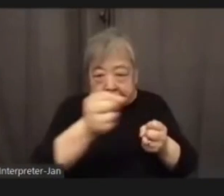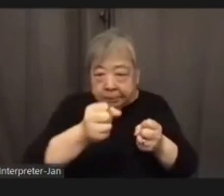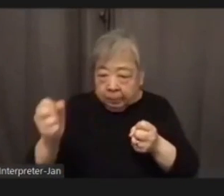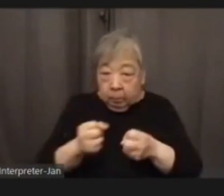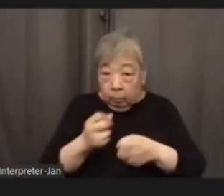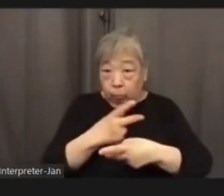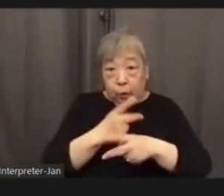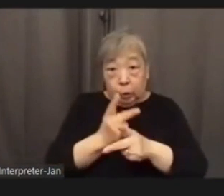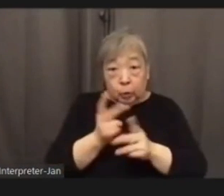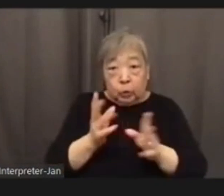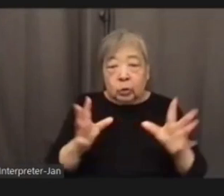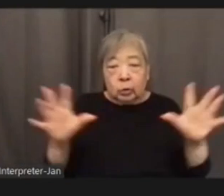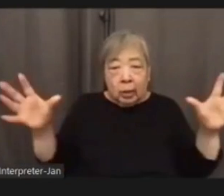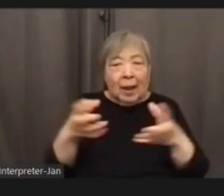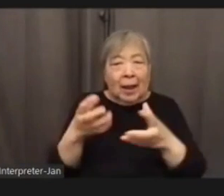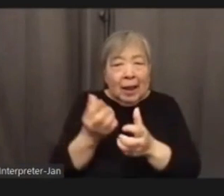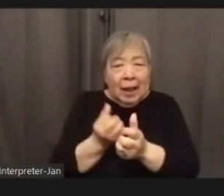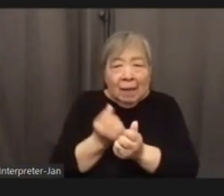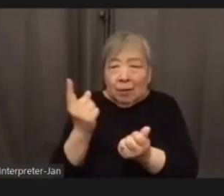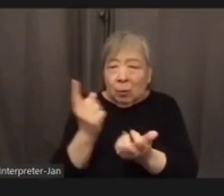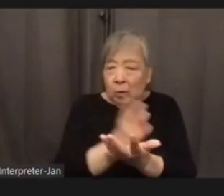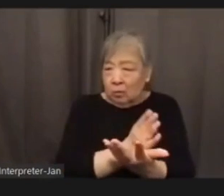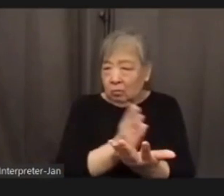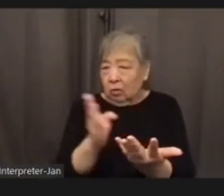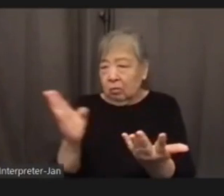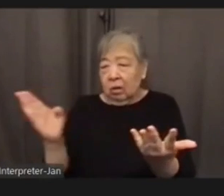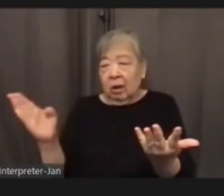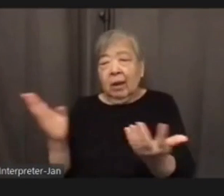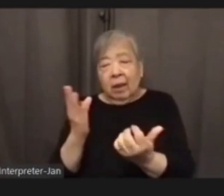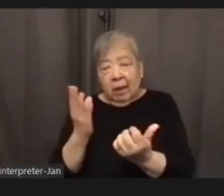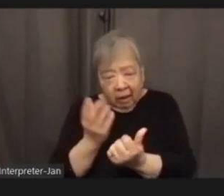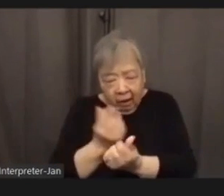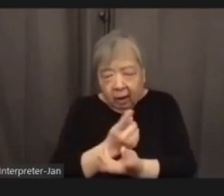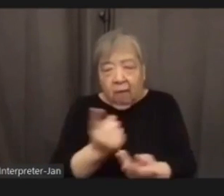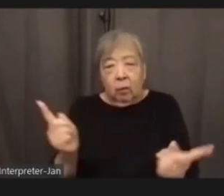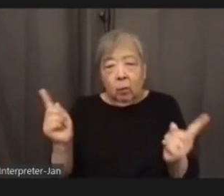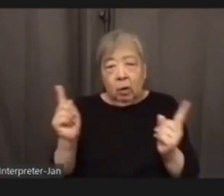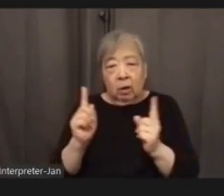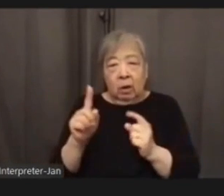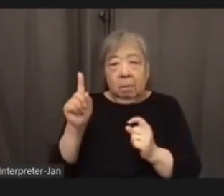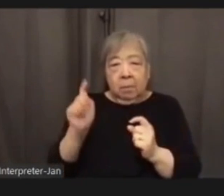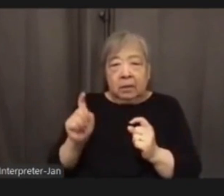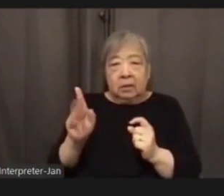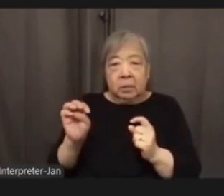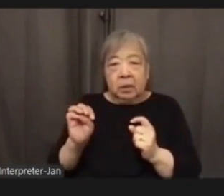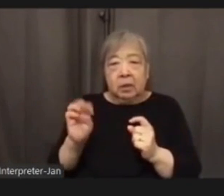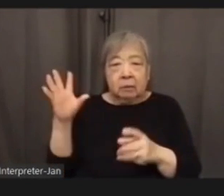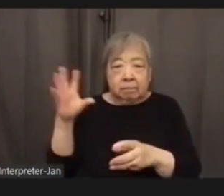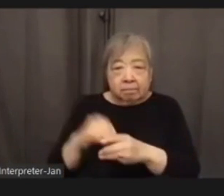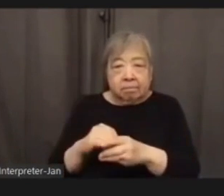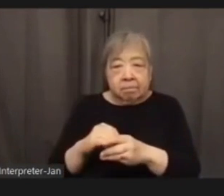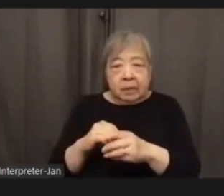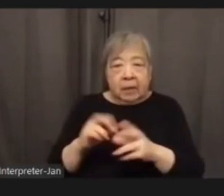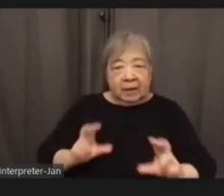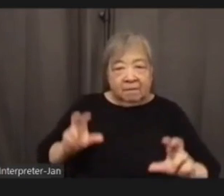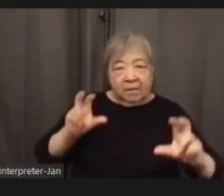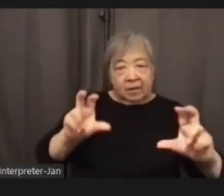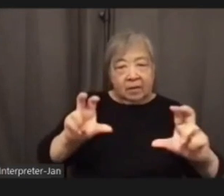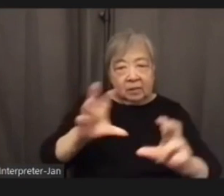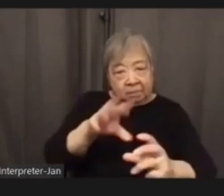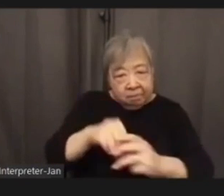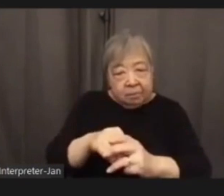producers, everybody across the board has to be invested in the project, right? Yes.